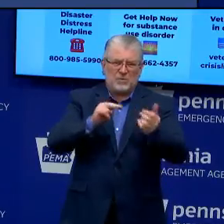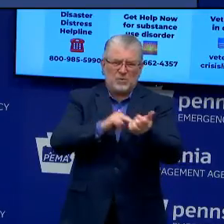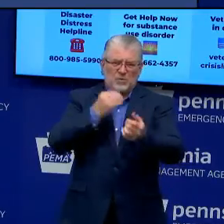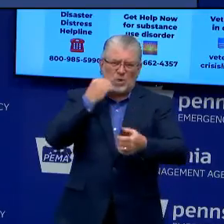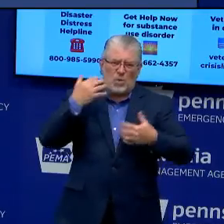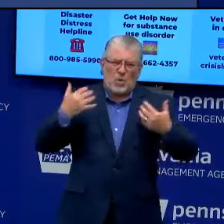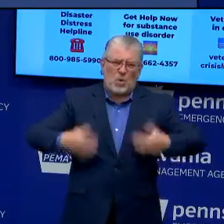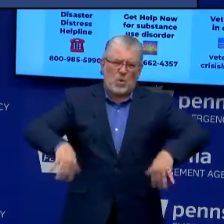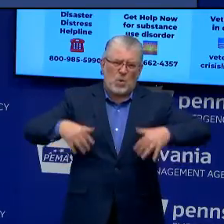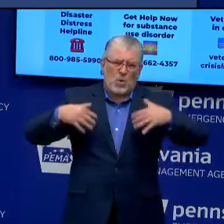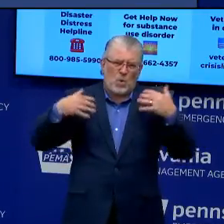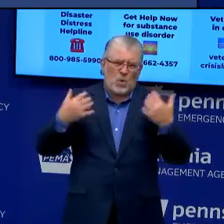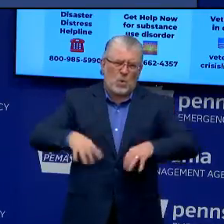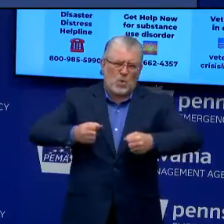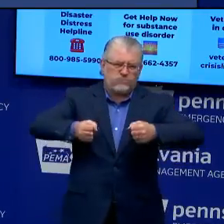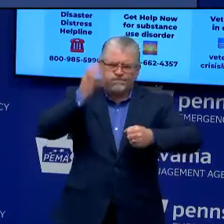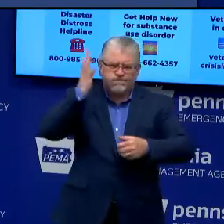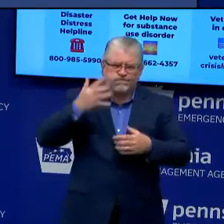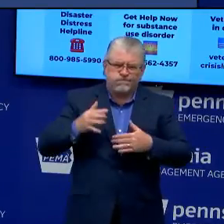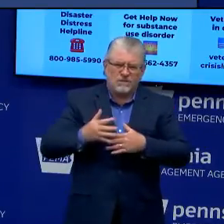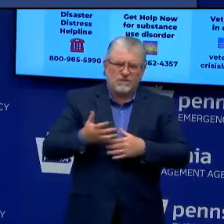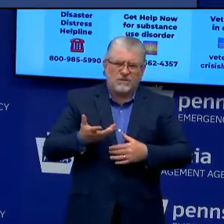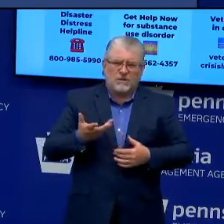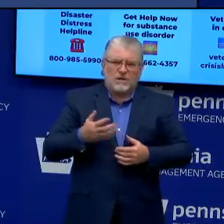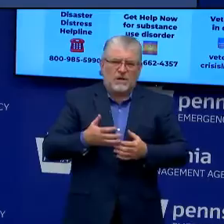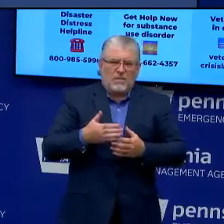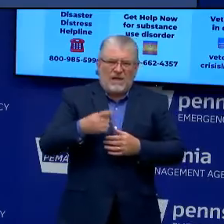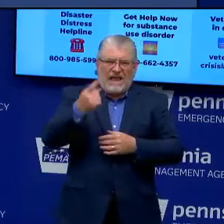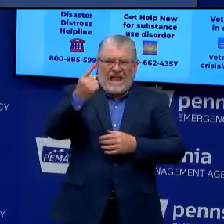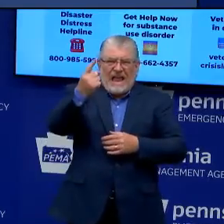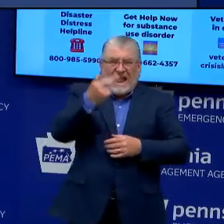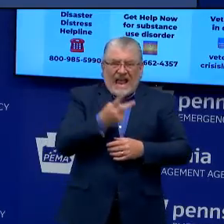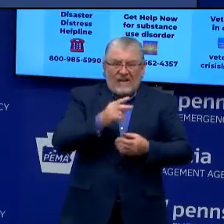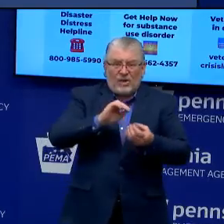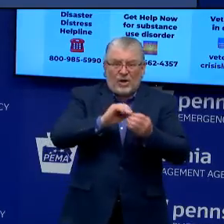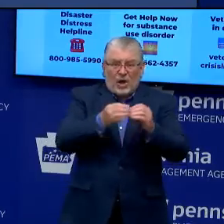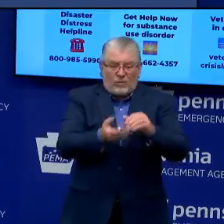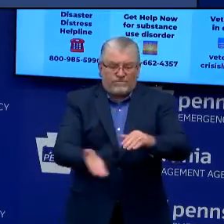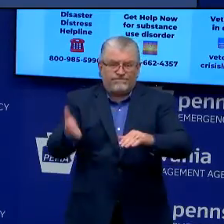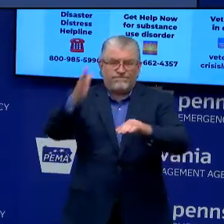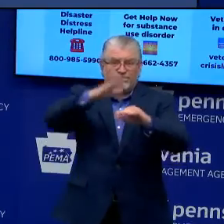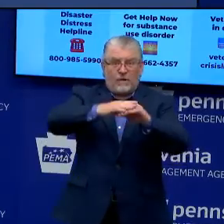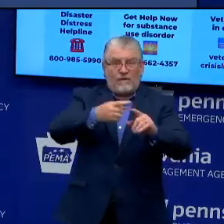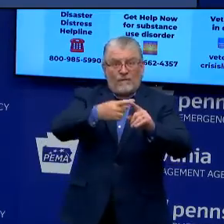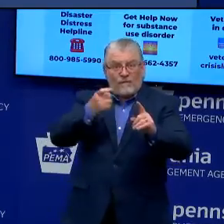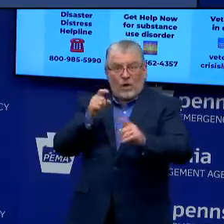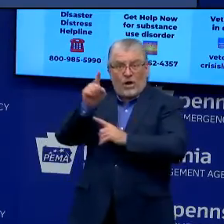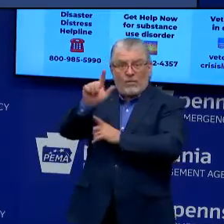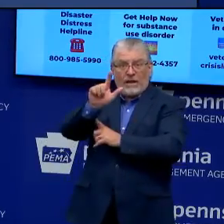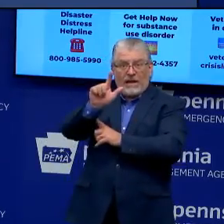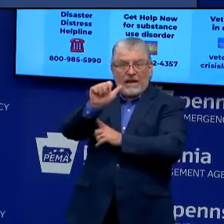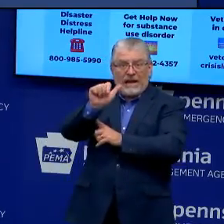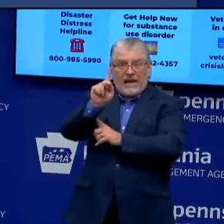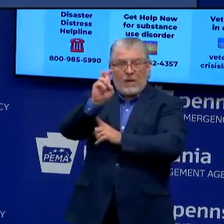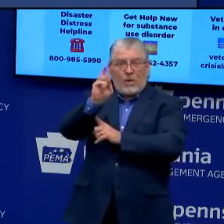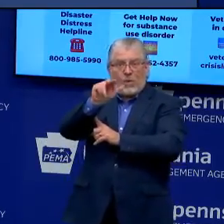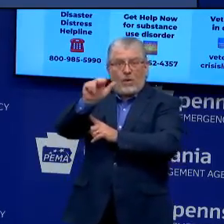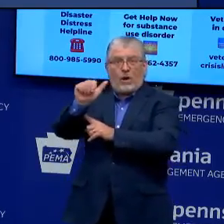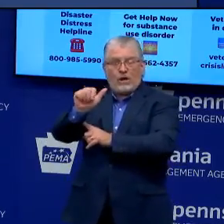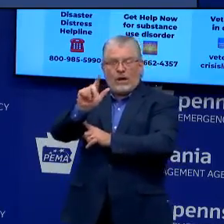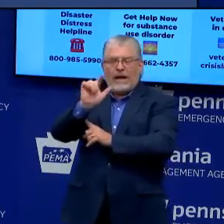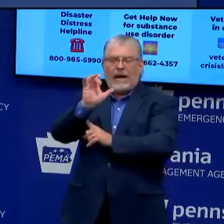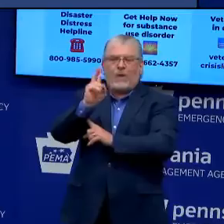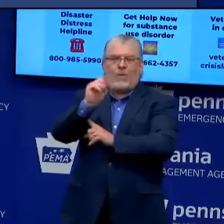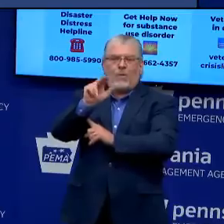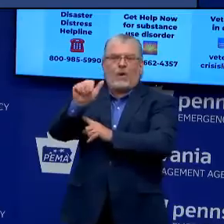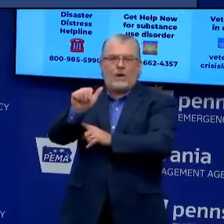that time frame came from those facilities. Why do you think these facilities continue to struggle so much to contain the disease? Well, as we've been